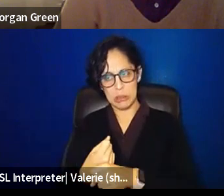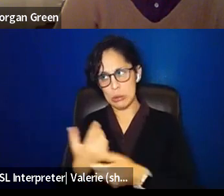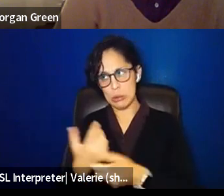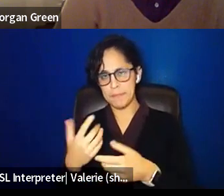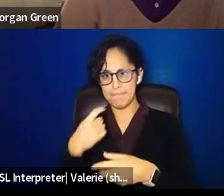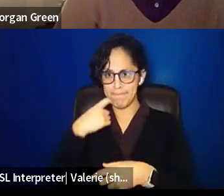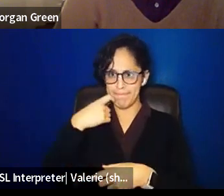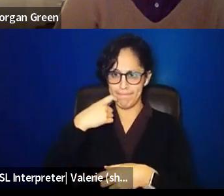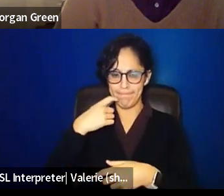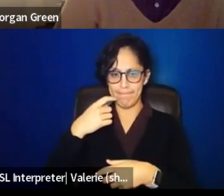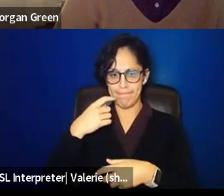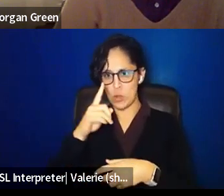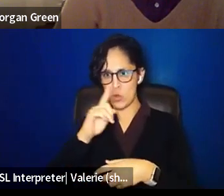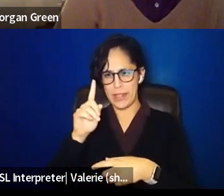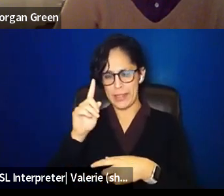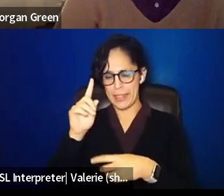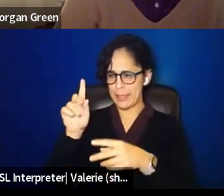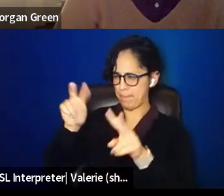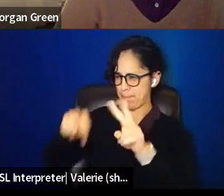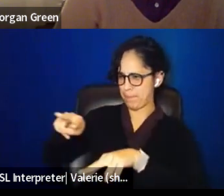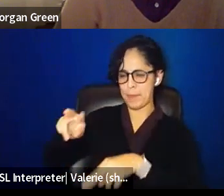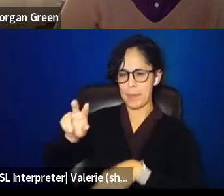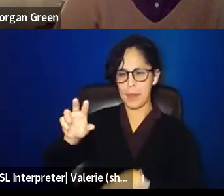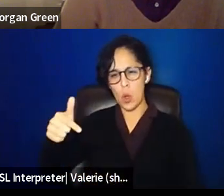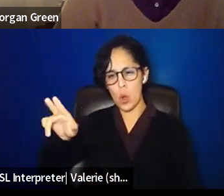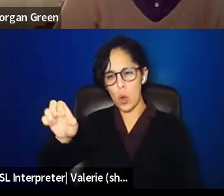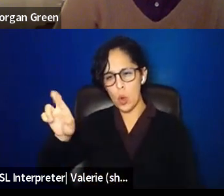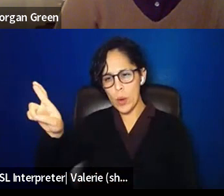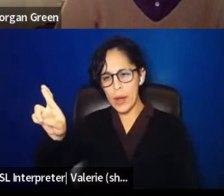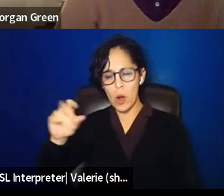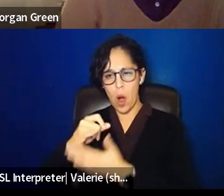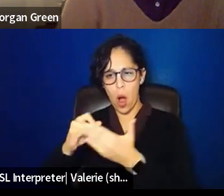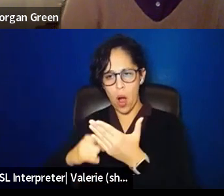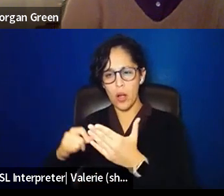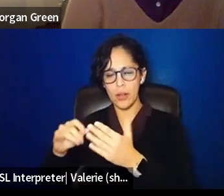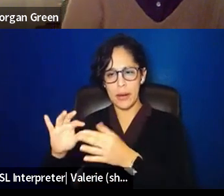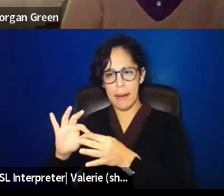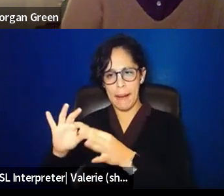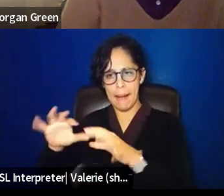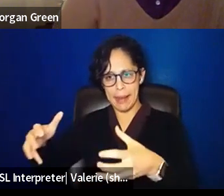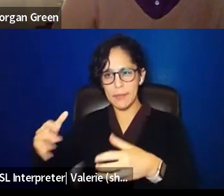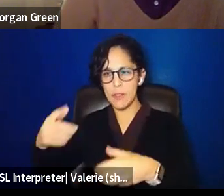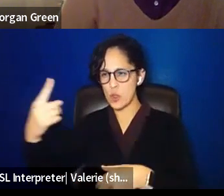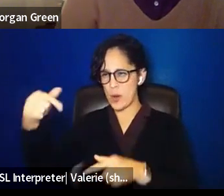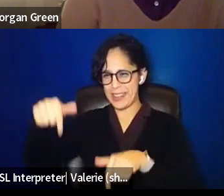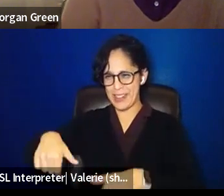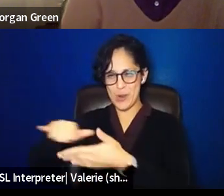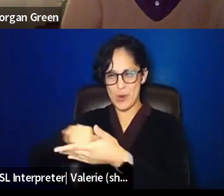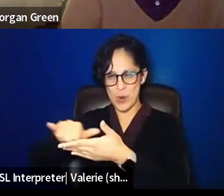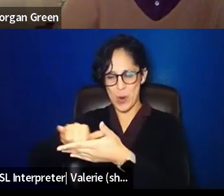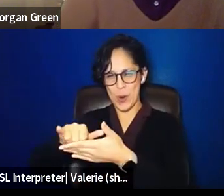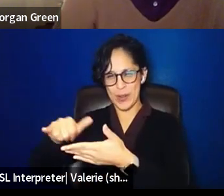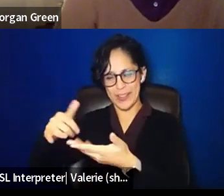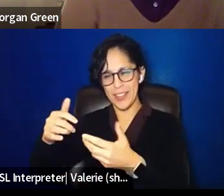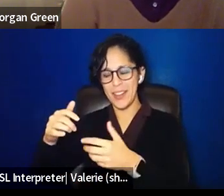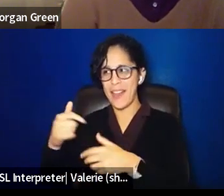sort of queer art collectives. You know, there's an art collective and a dance party, Poppy Juice, here in New York that I love.